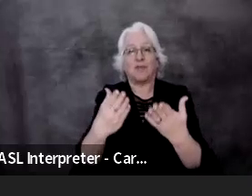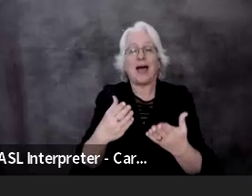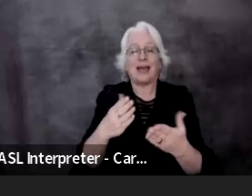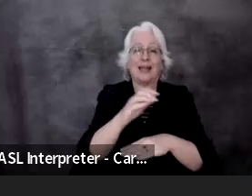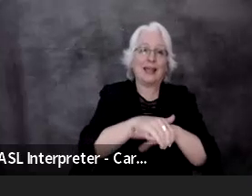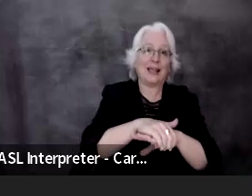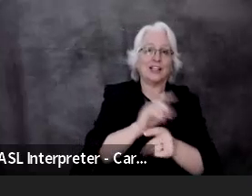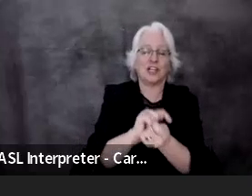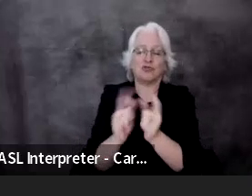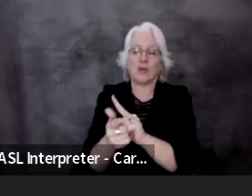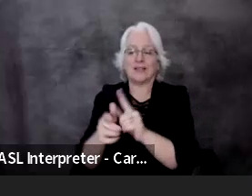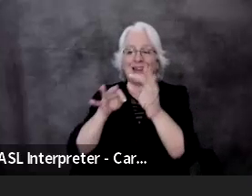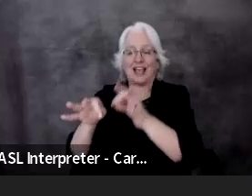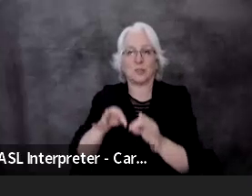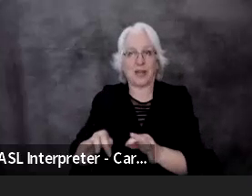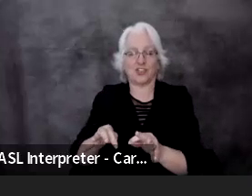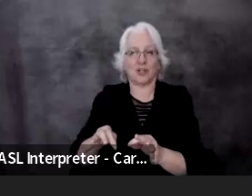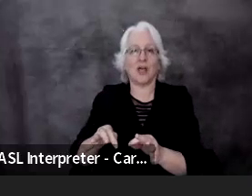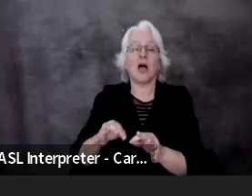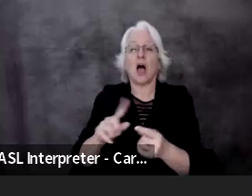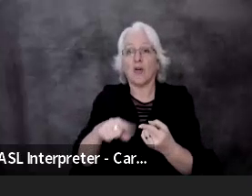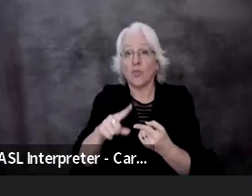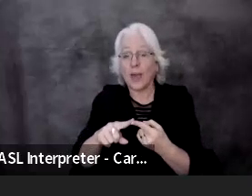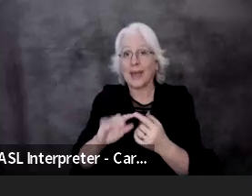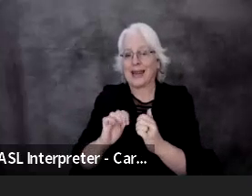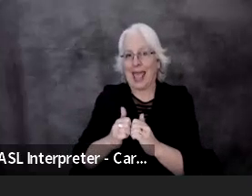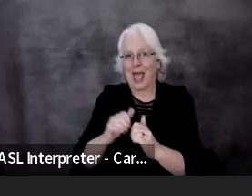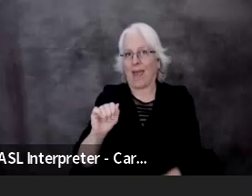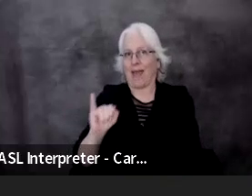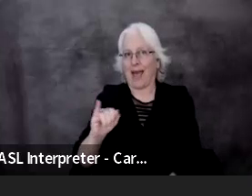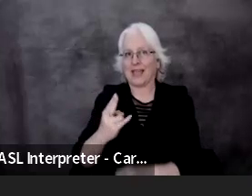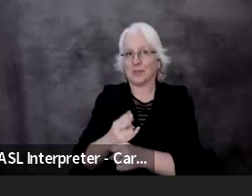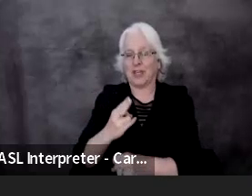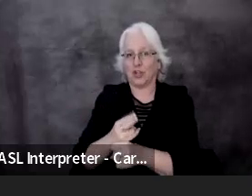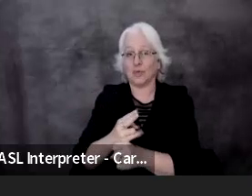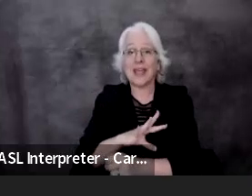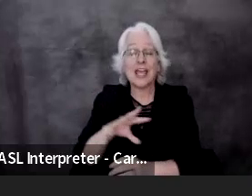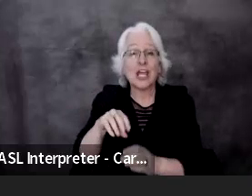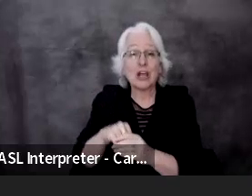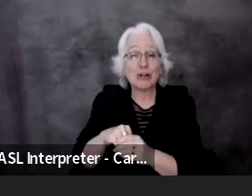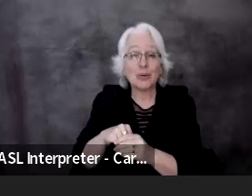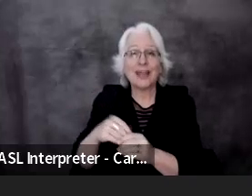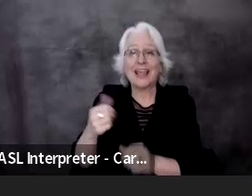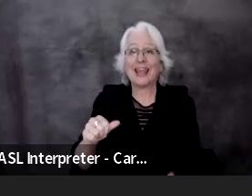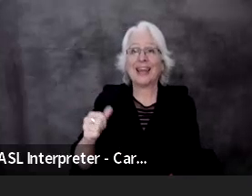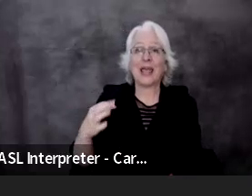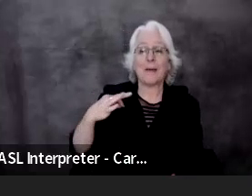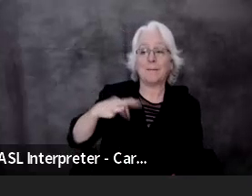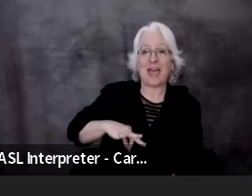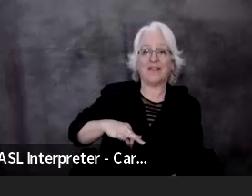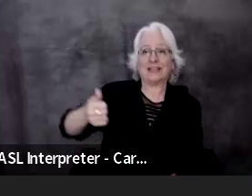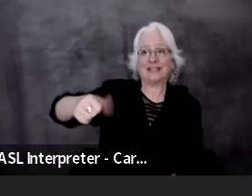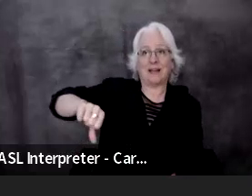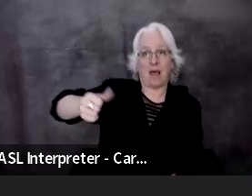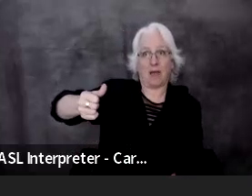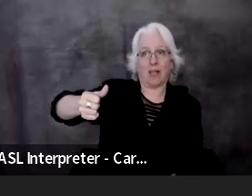translated explanations of when and how AI is used, including in any benefits denial, provide an